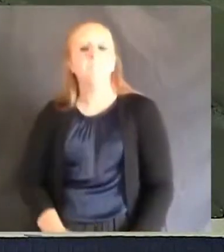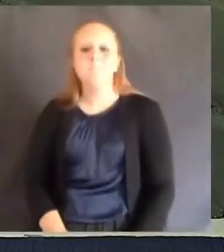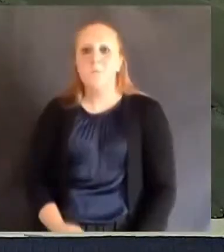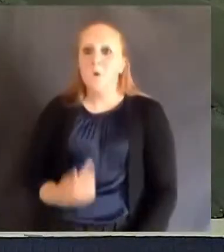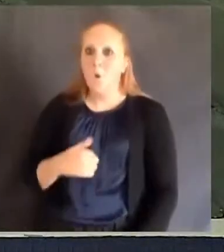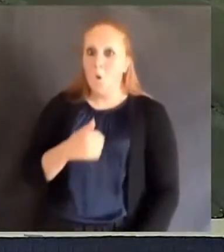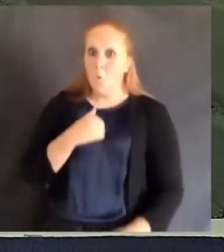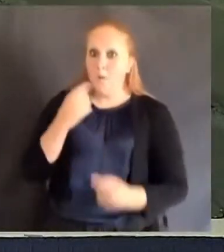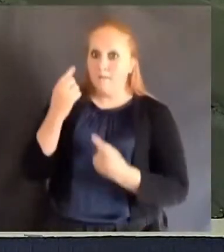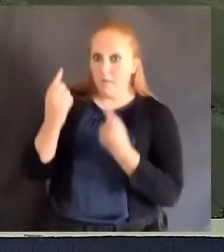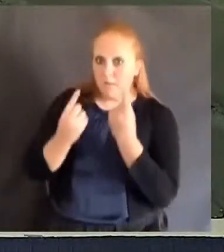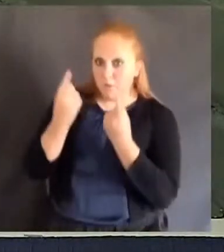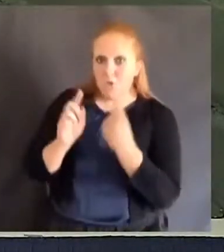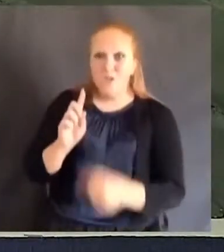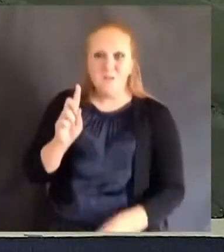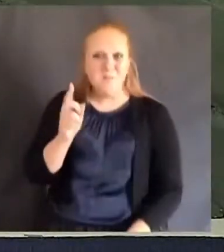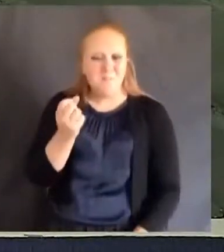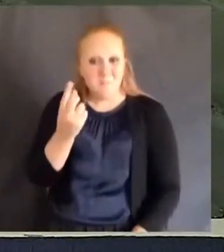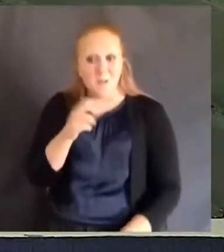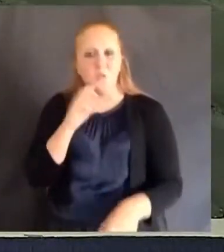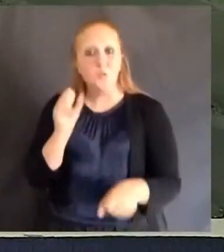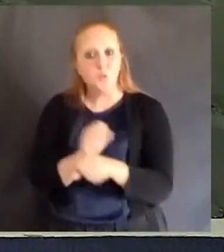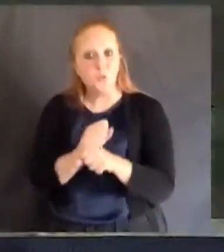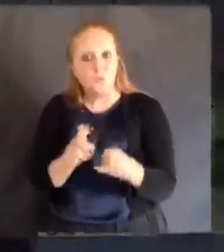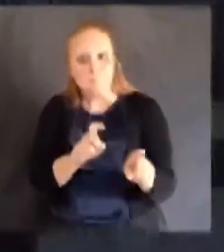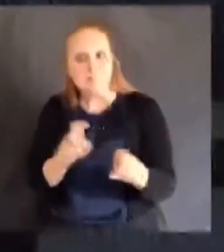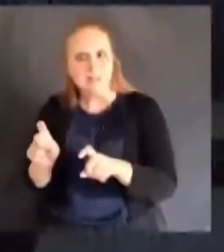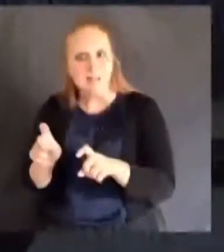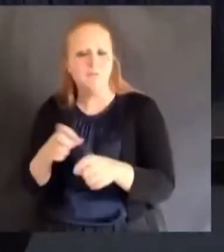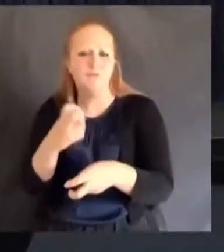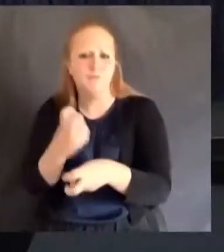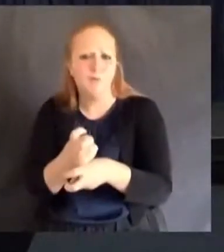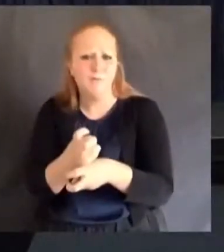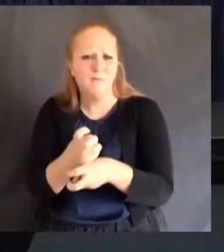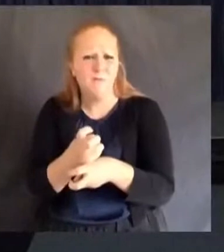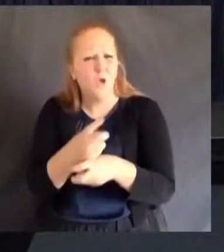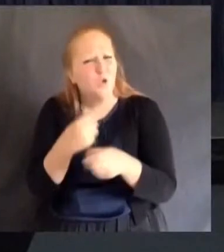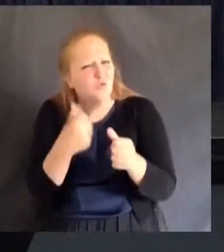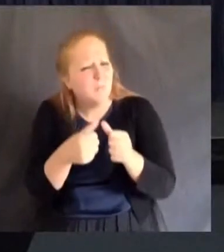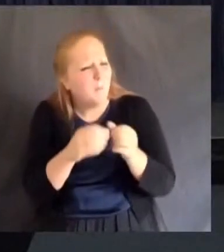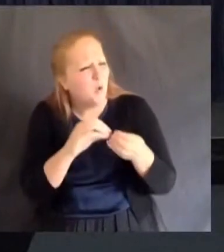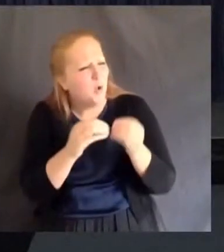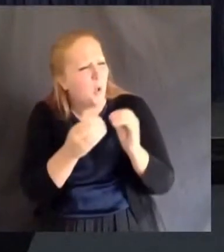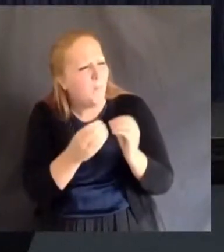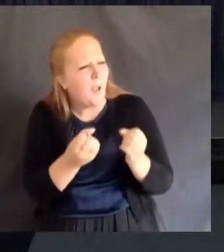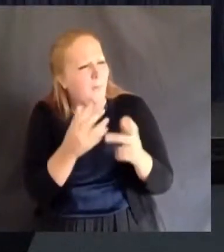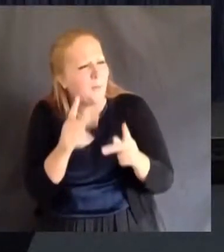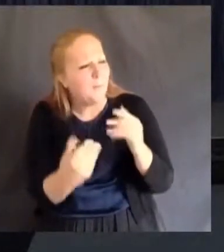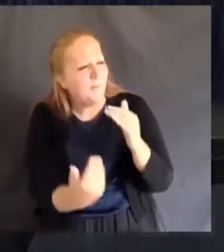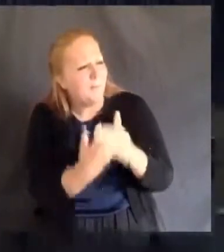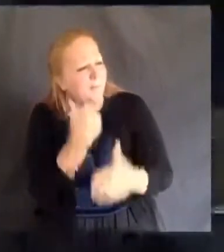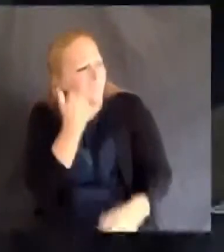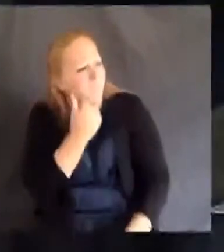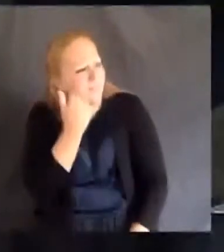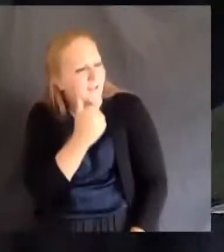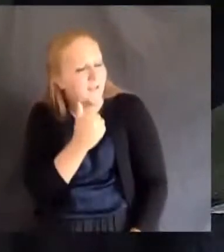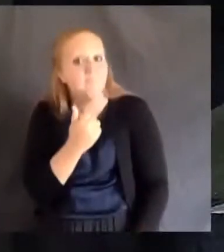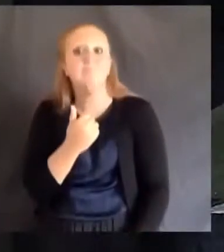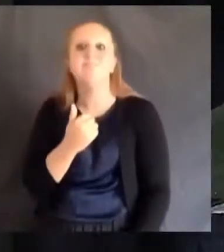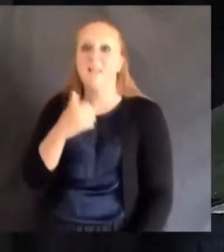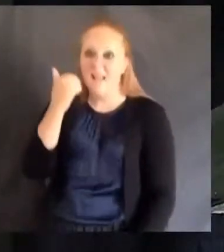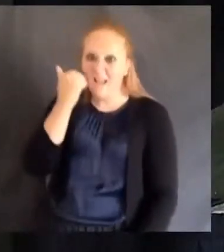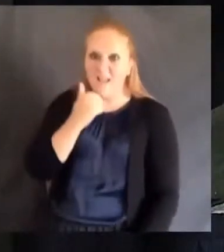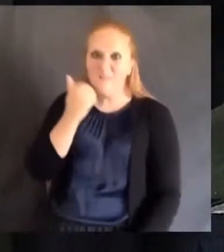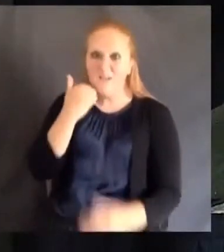hard to administer here. What were the numbers on how many people coming in? Do you remember? From other states daily, it's about 12,000